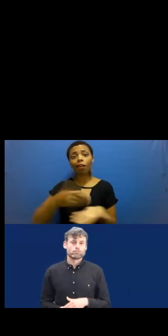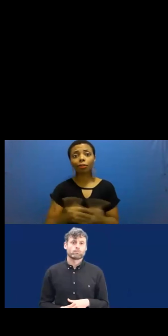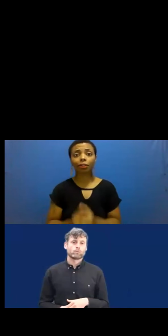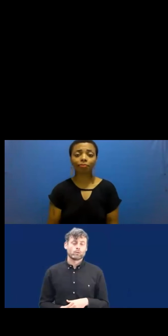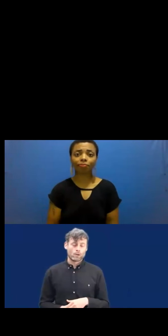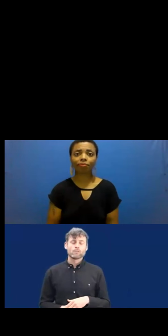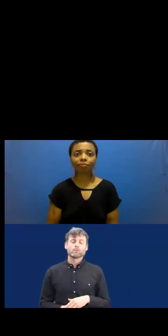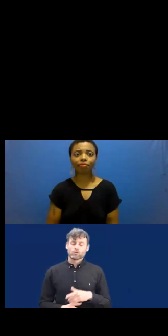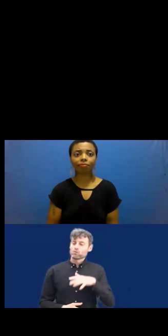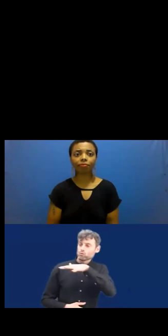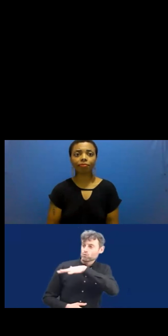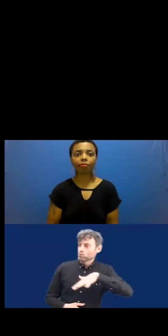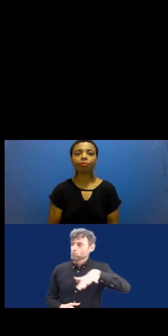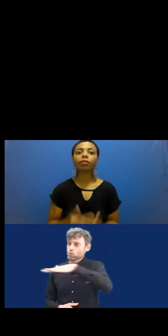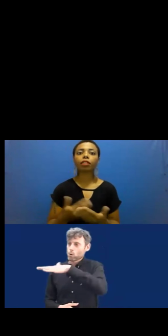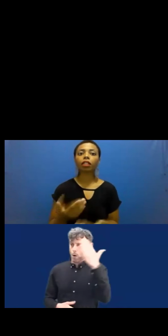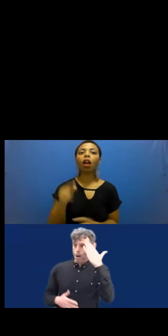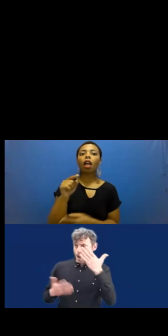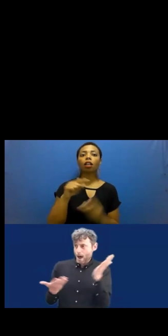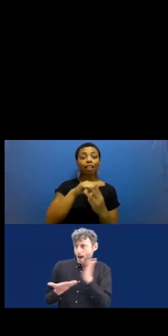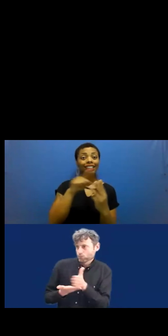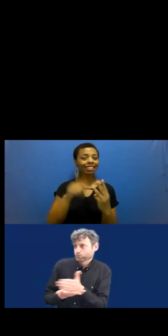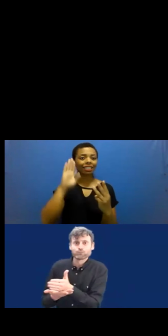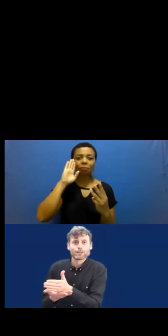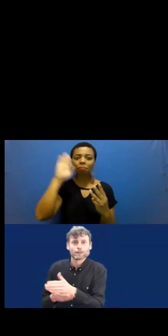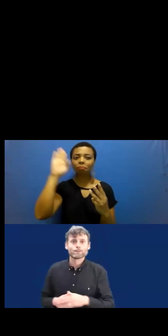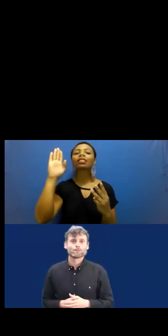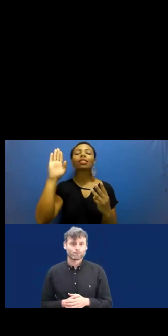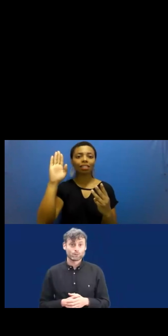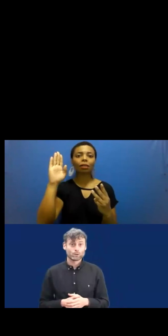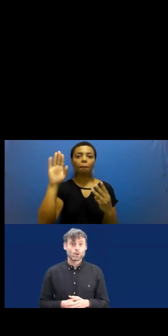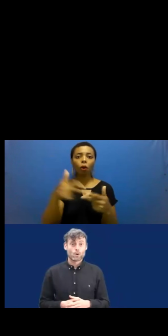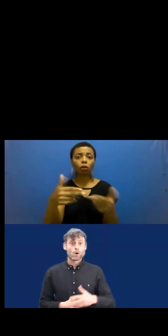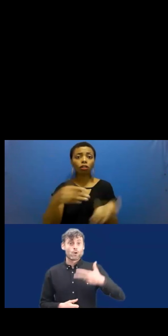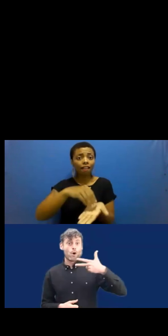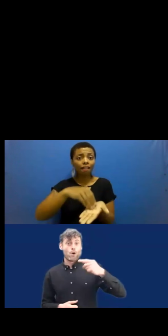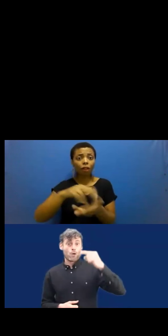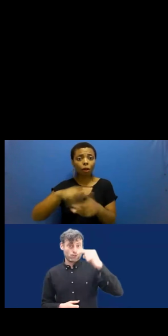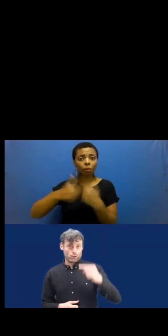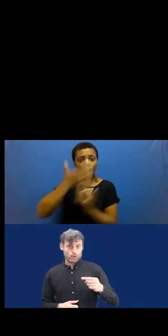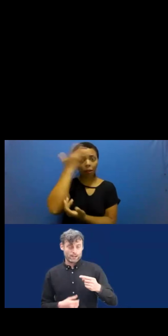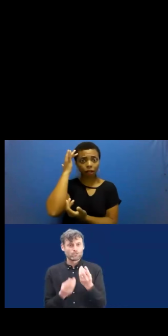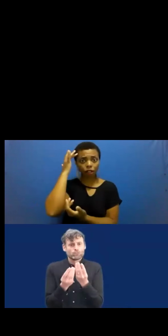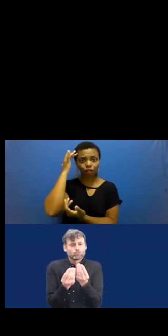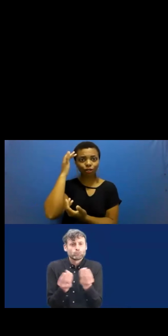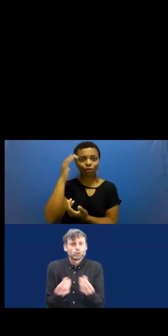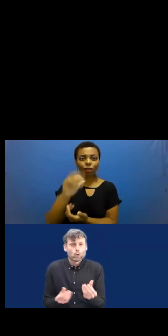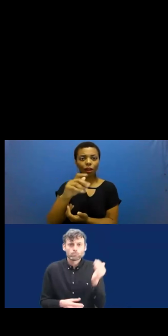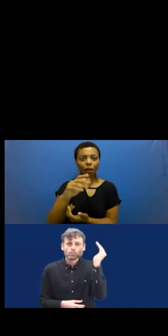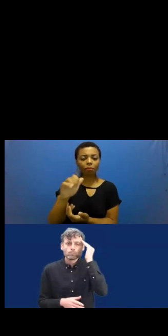And these three primary types of resources can be transformed into one another.